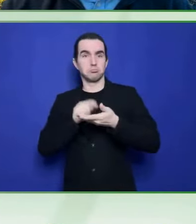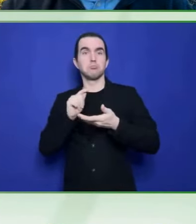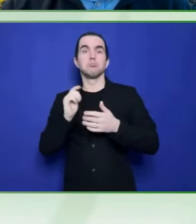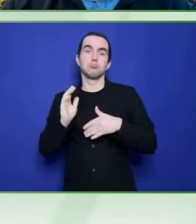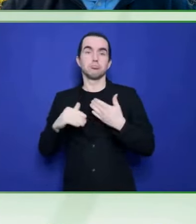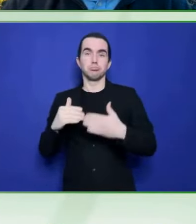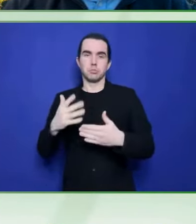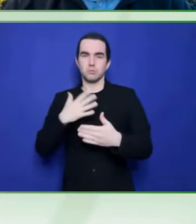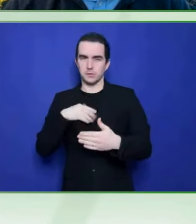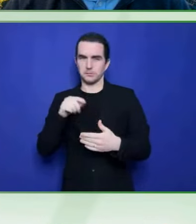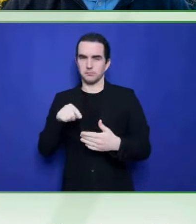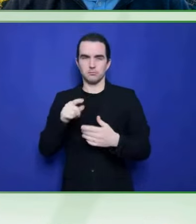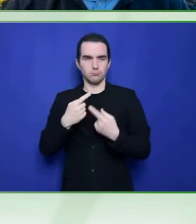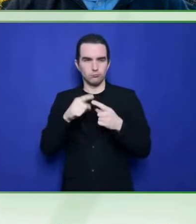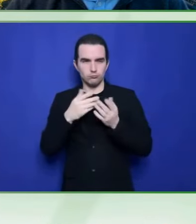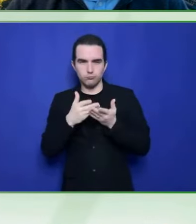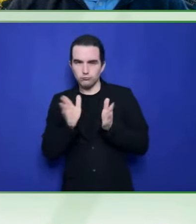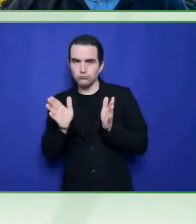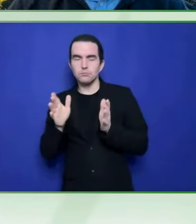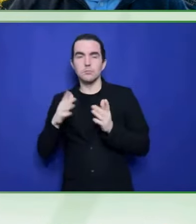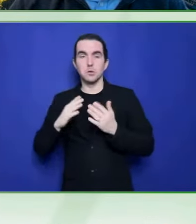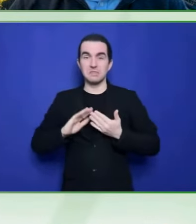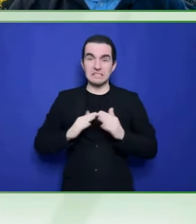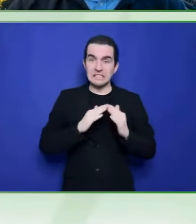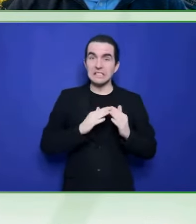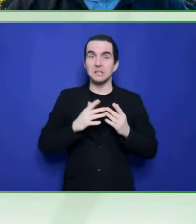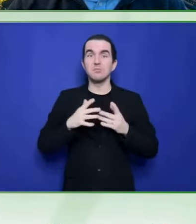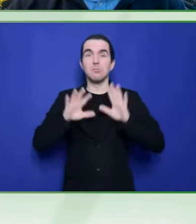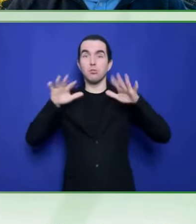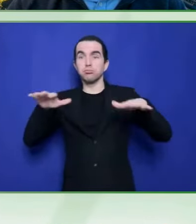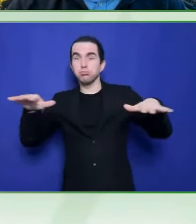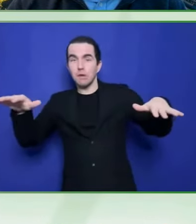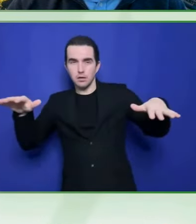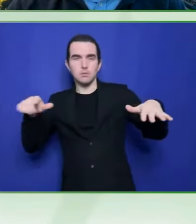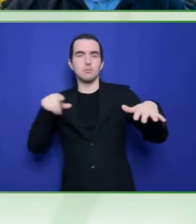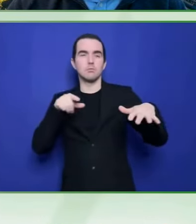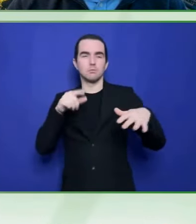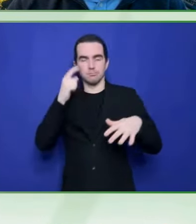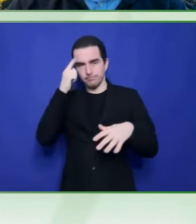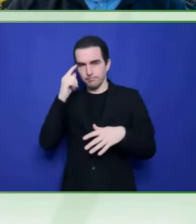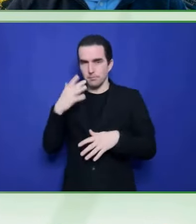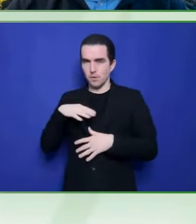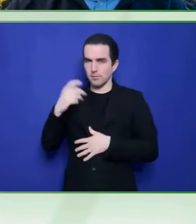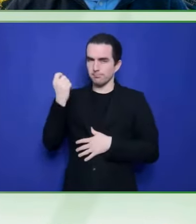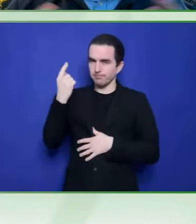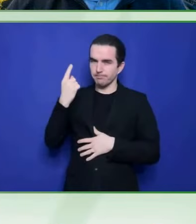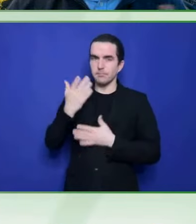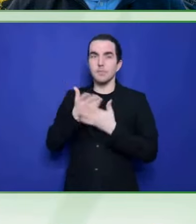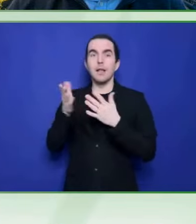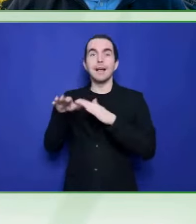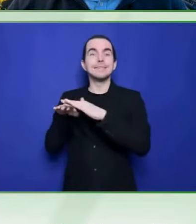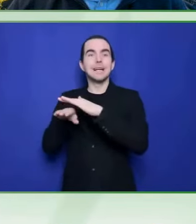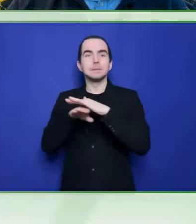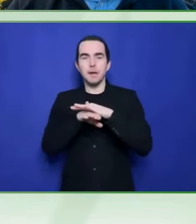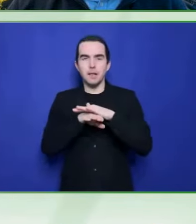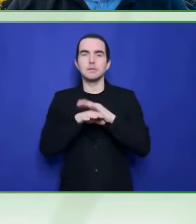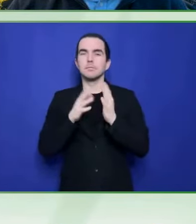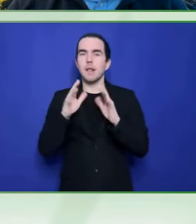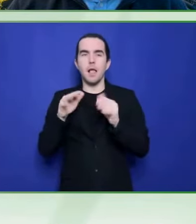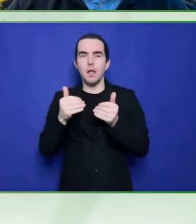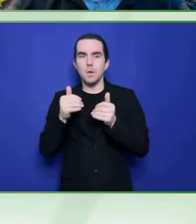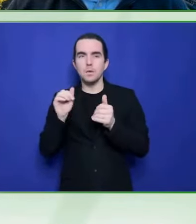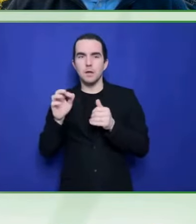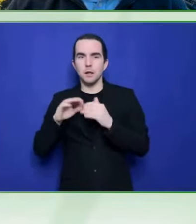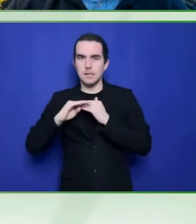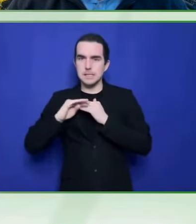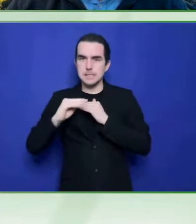navigational challenges to visually impaired and wheelchair users. But the uses of technology are